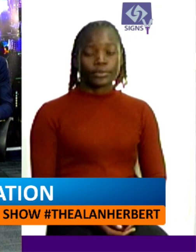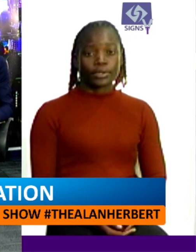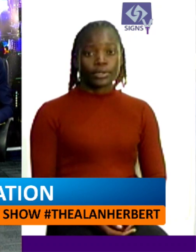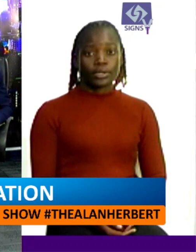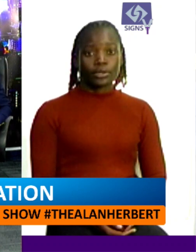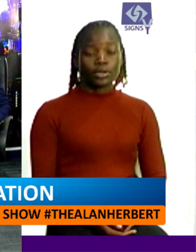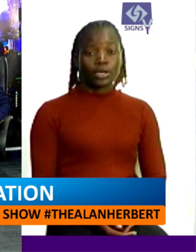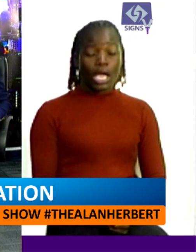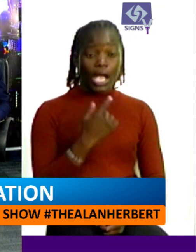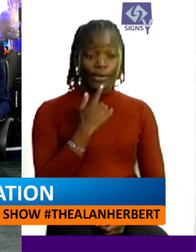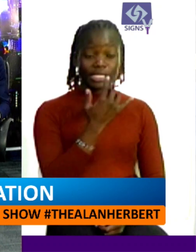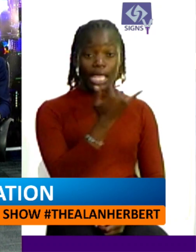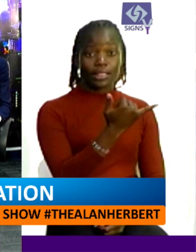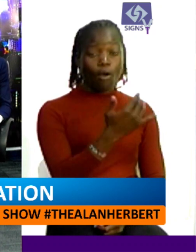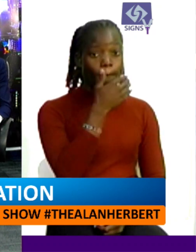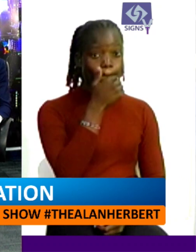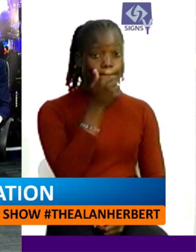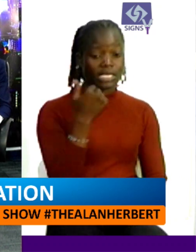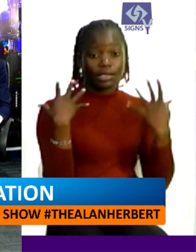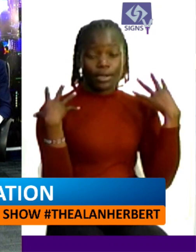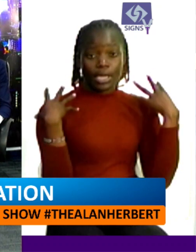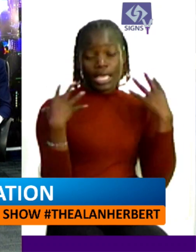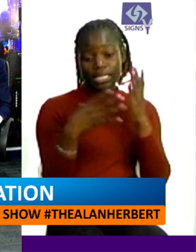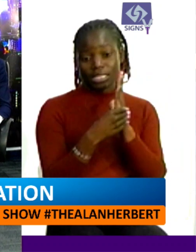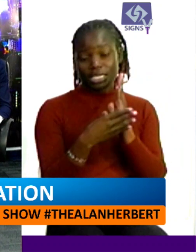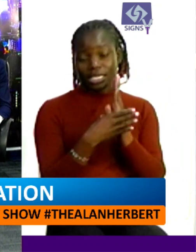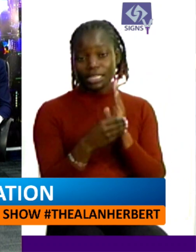best practices that I picked